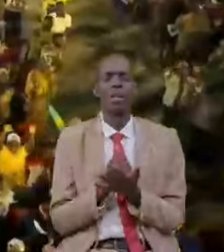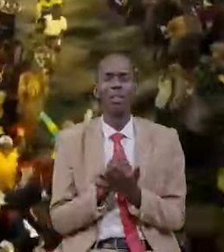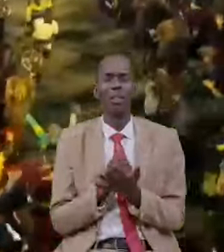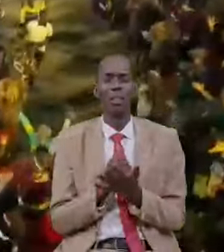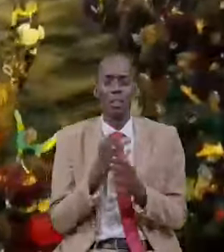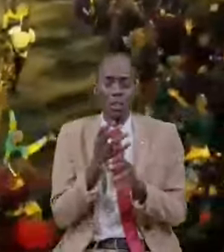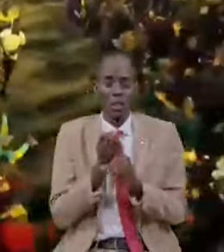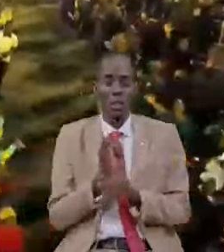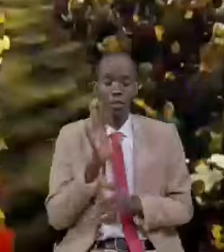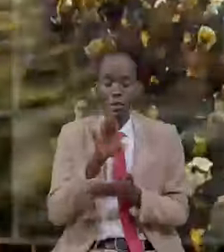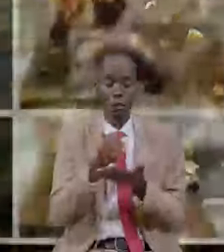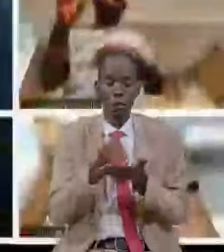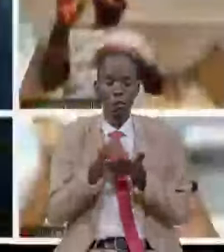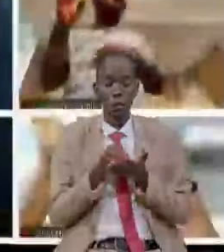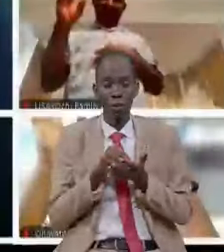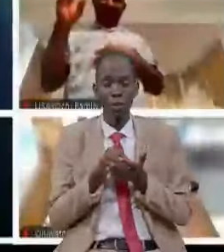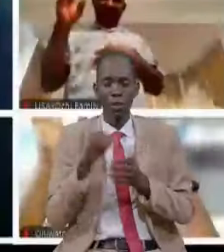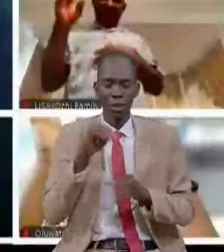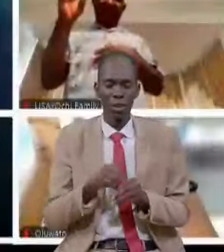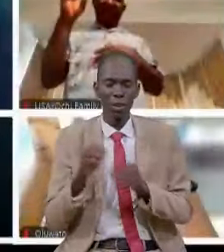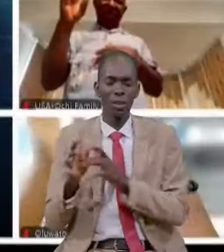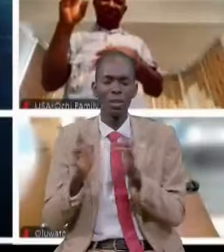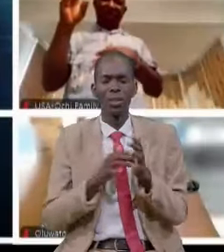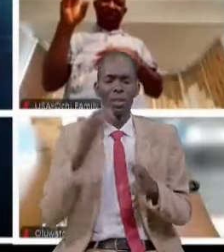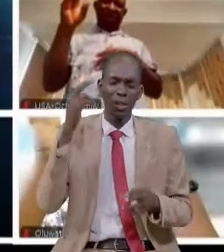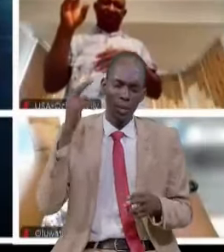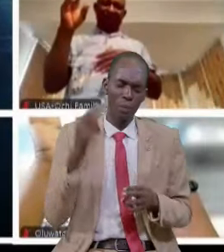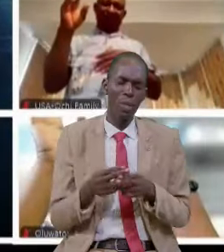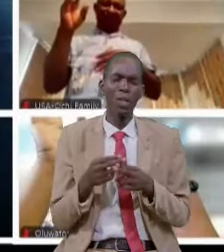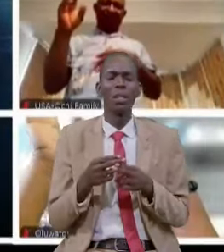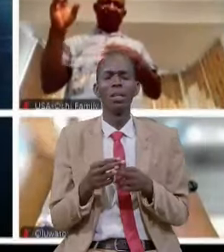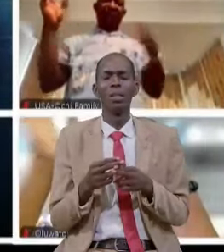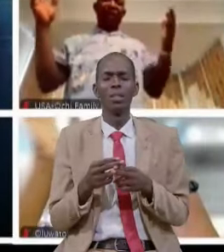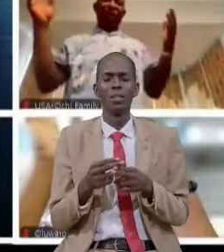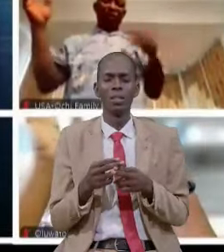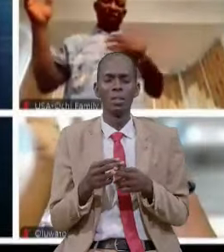Receive your own in Jesus' name.